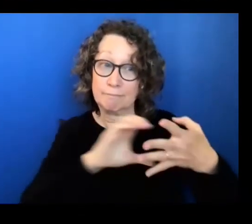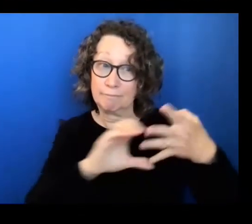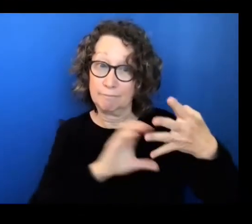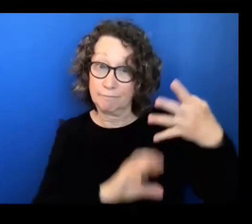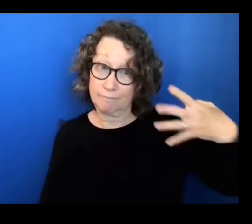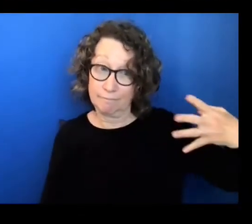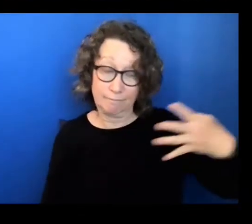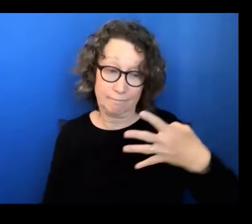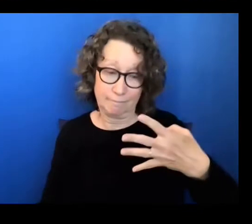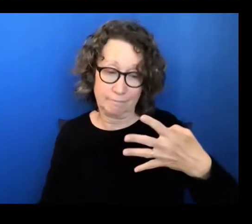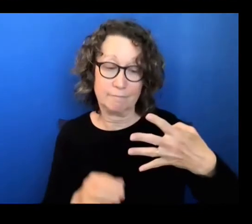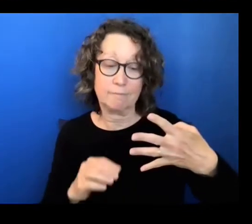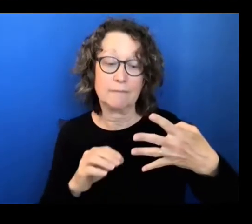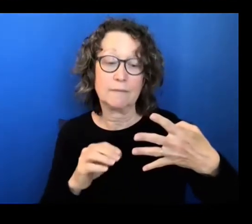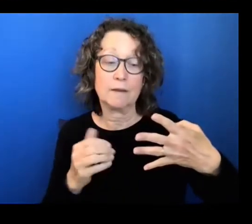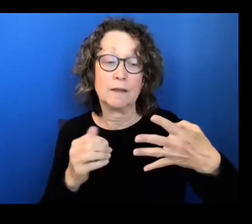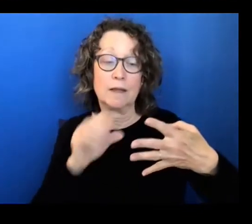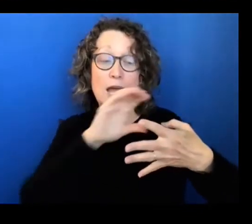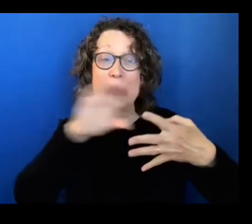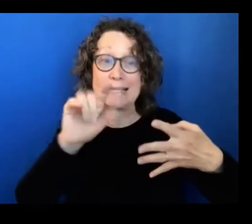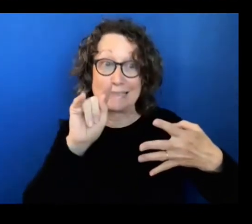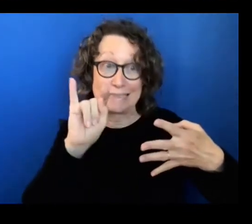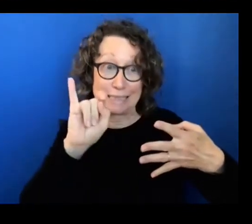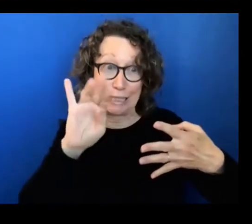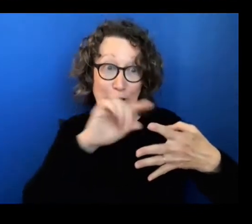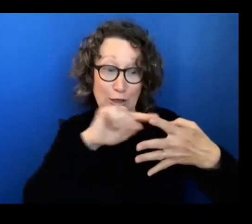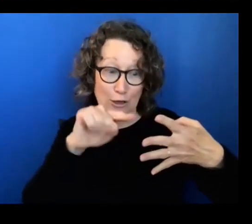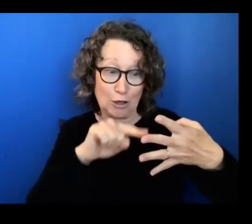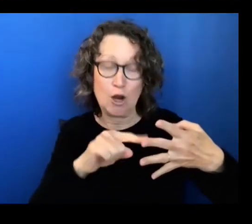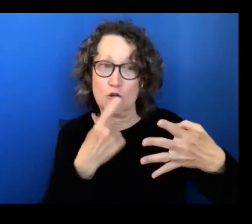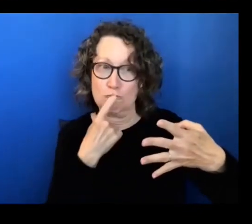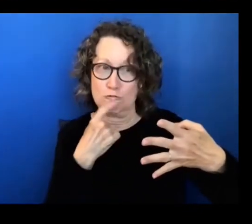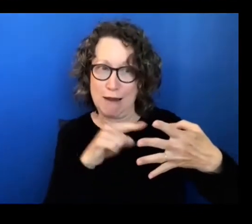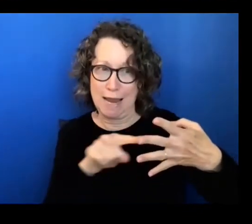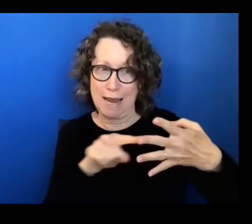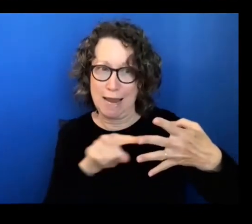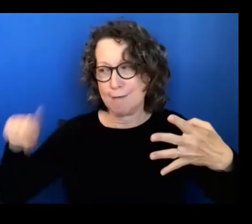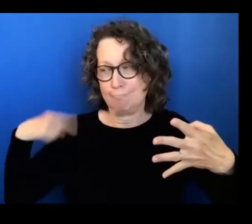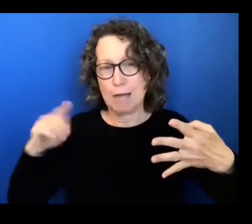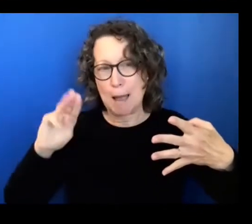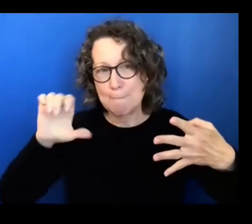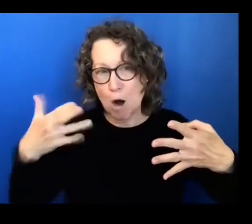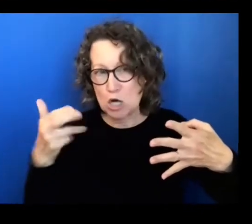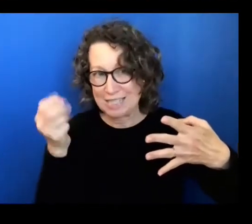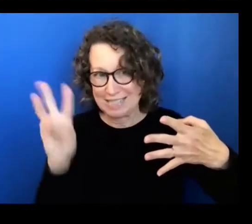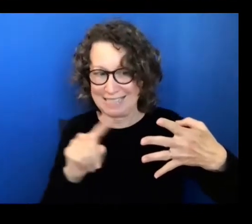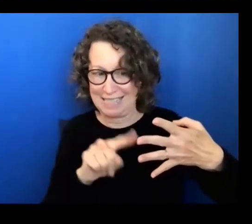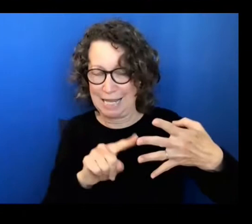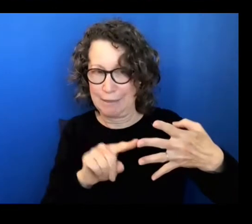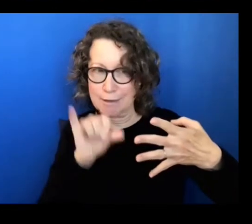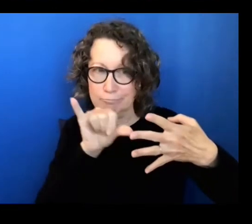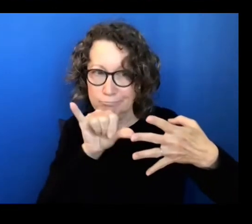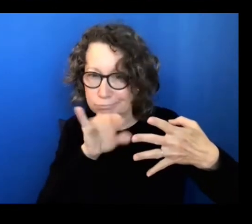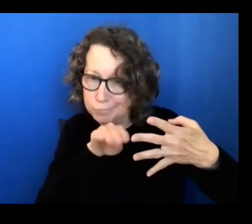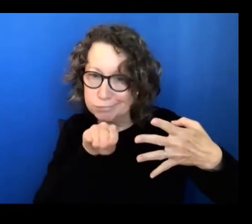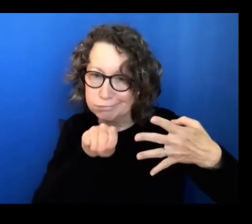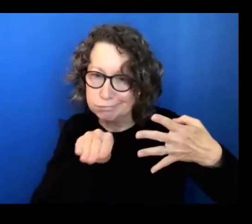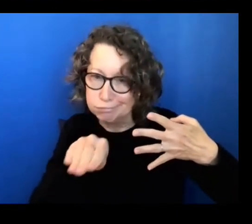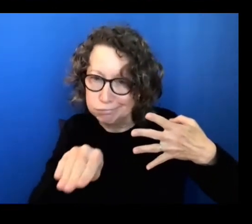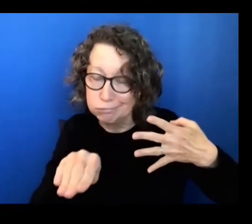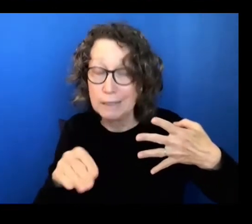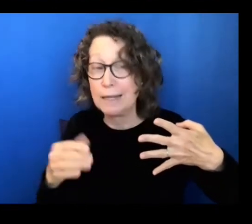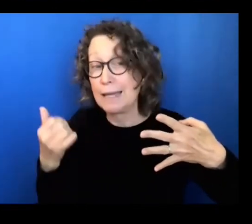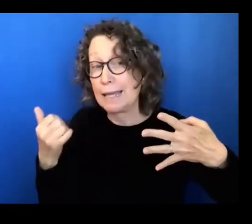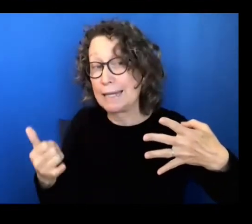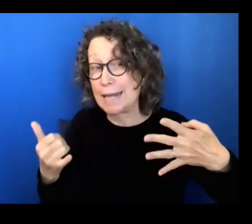We are still in the red tier, and we have been here since March 16th. At this point in